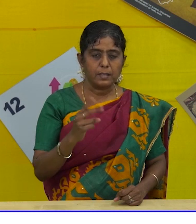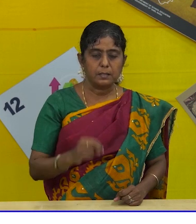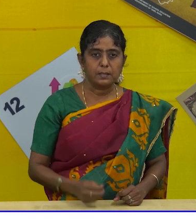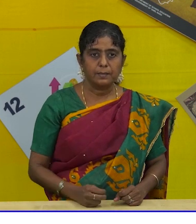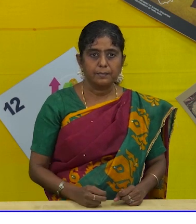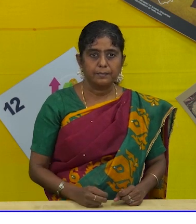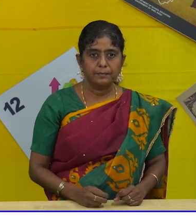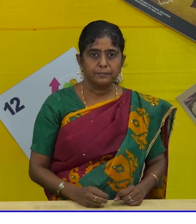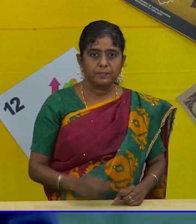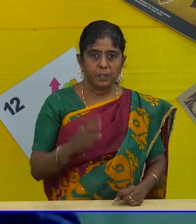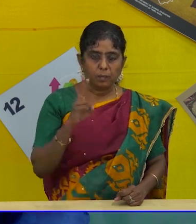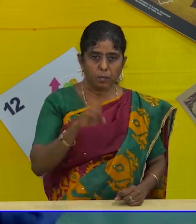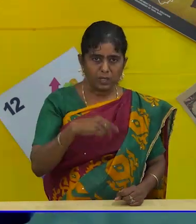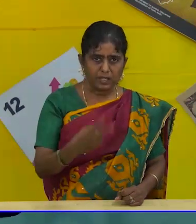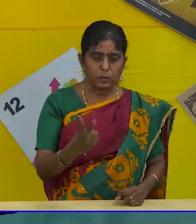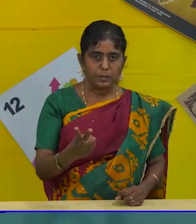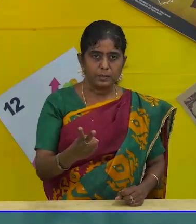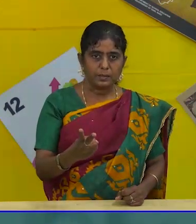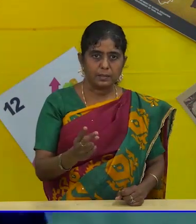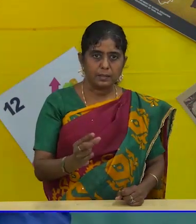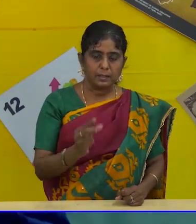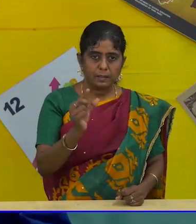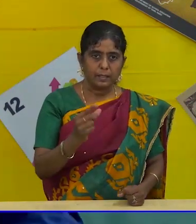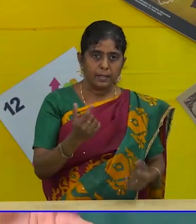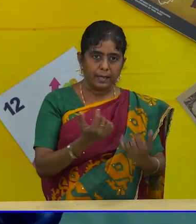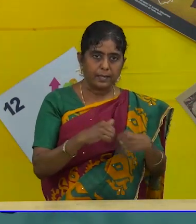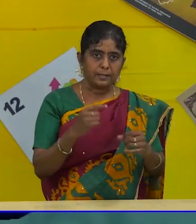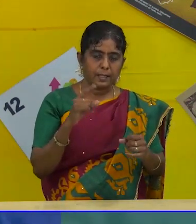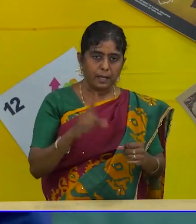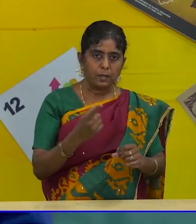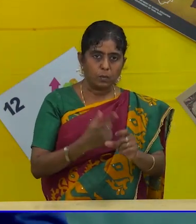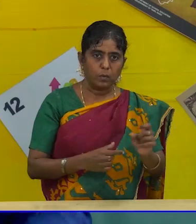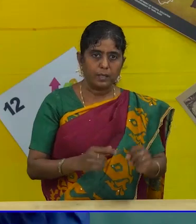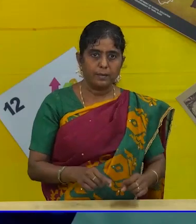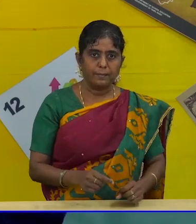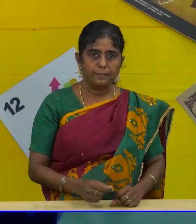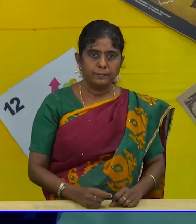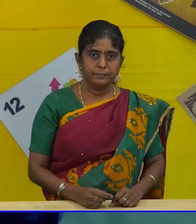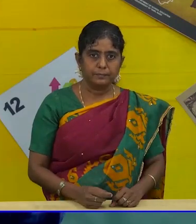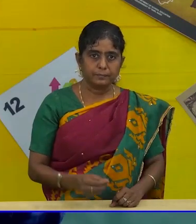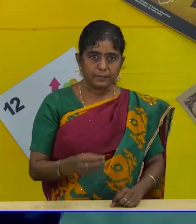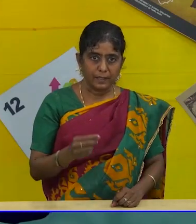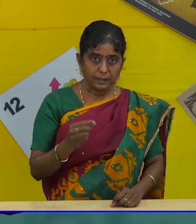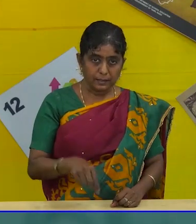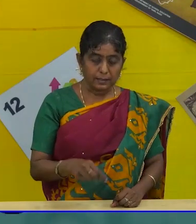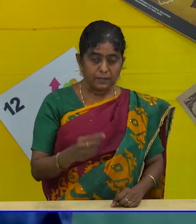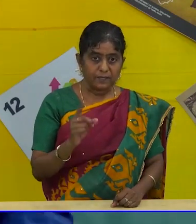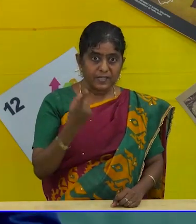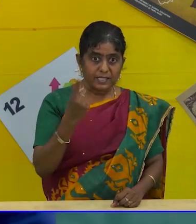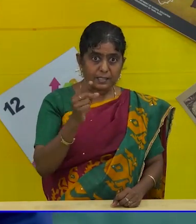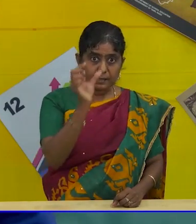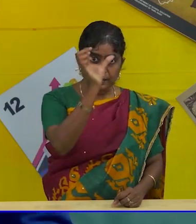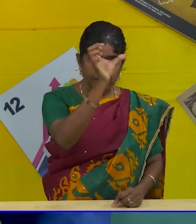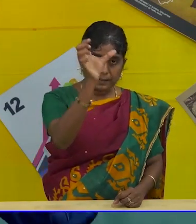variables. Only the two variables will be used in the equation, x and y. So, it should be a first degree